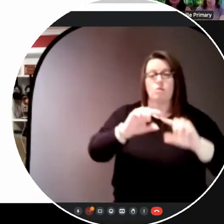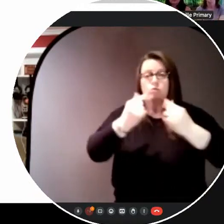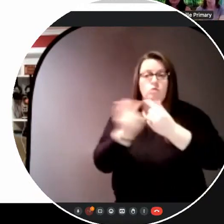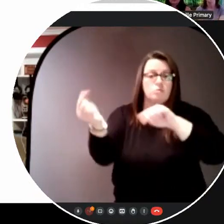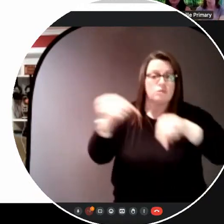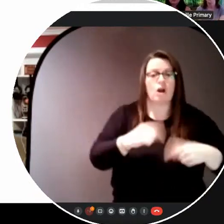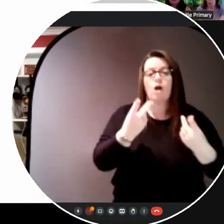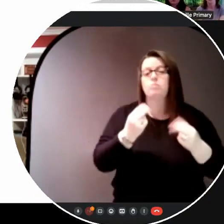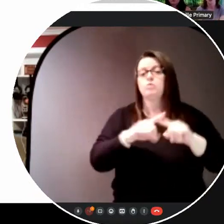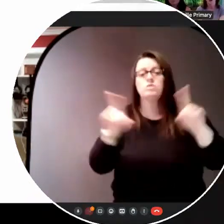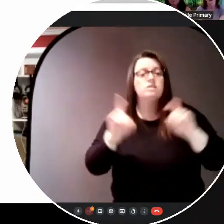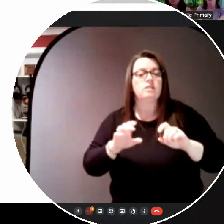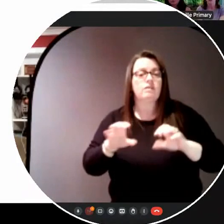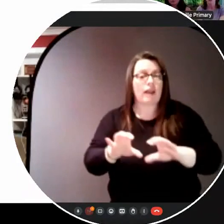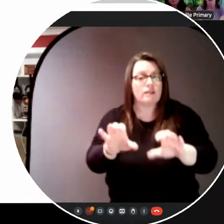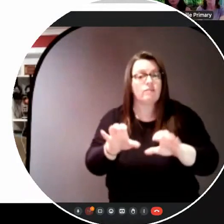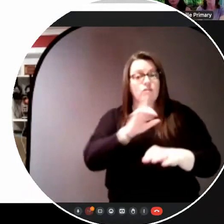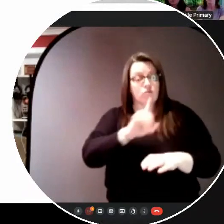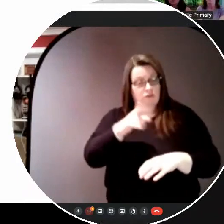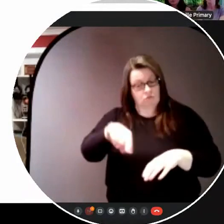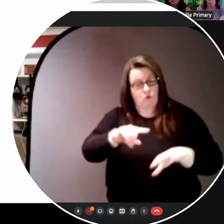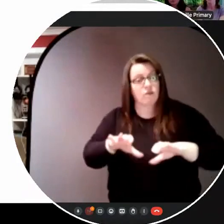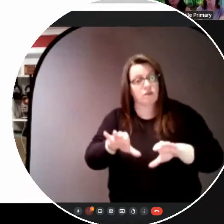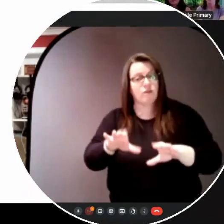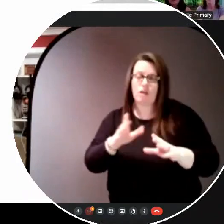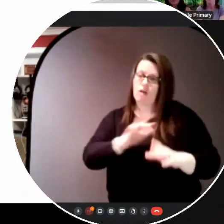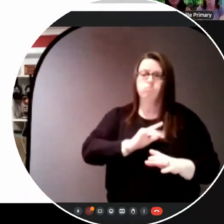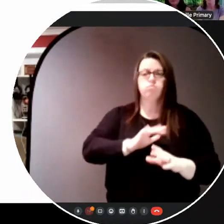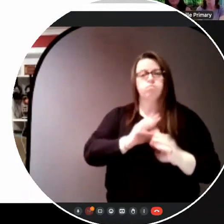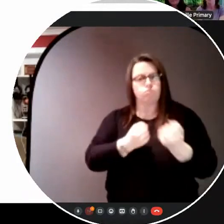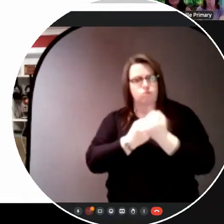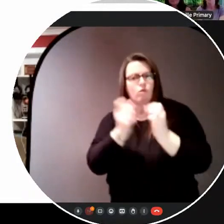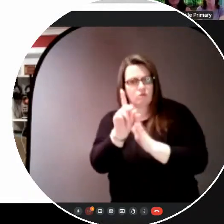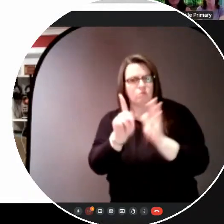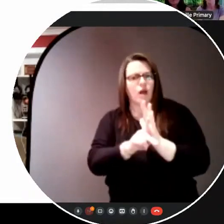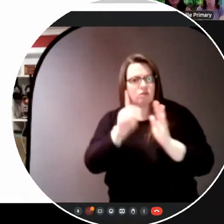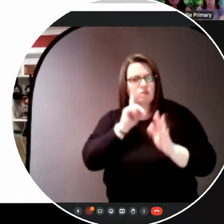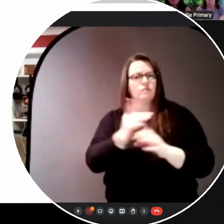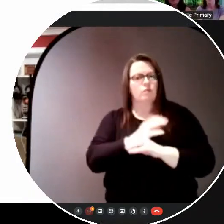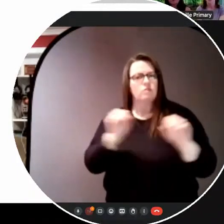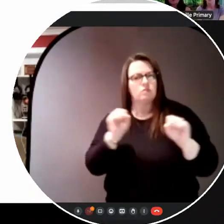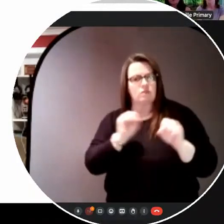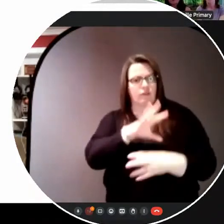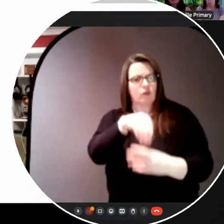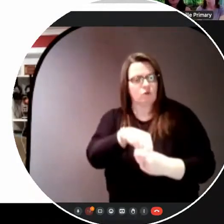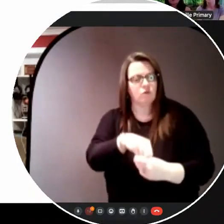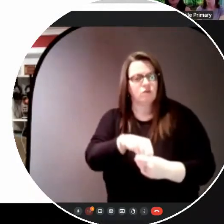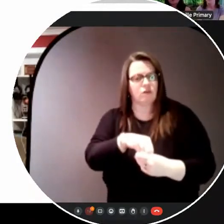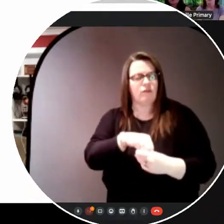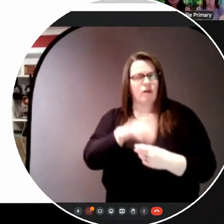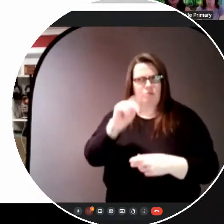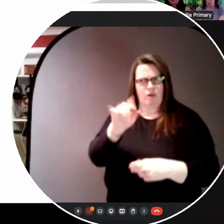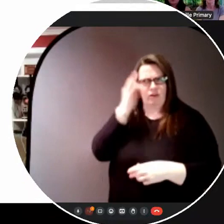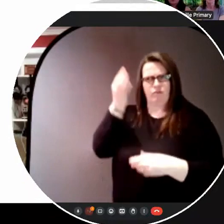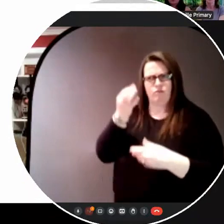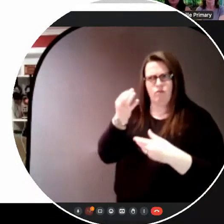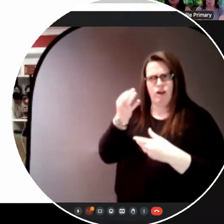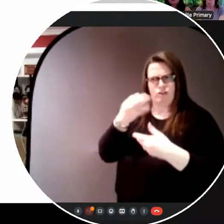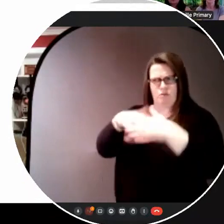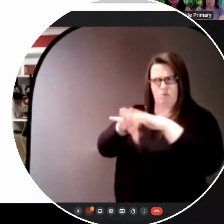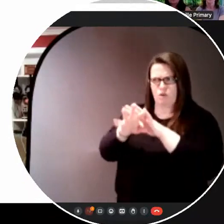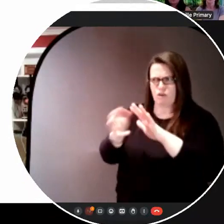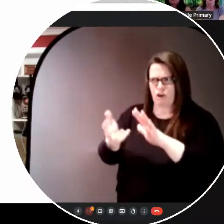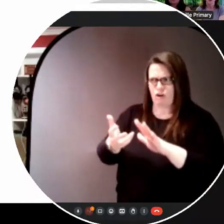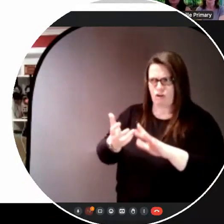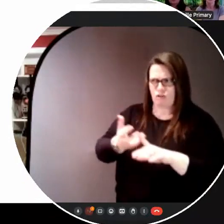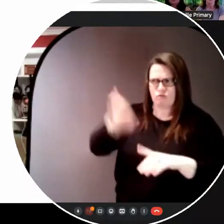Those activities are really supporting those policies, but removing our French immersion program is doing the exact opposite. So we